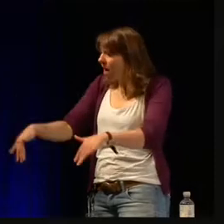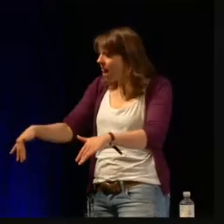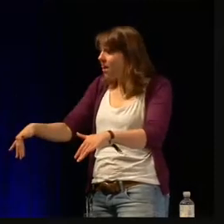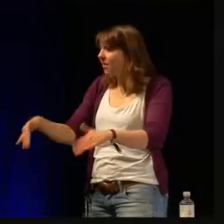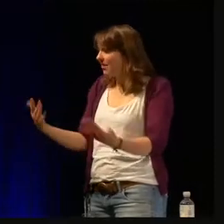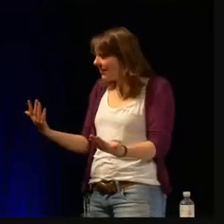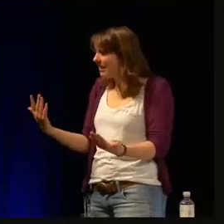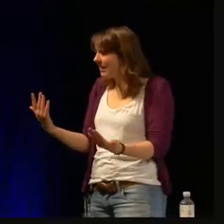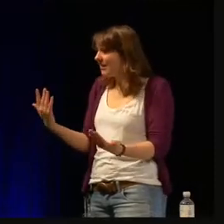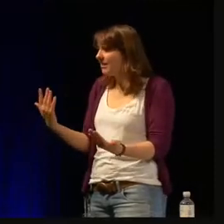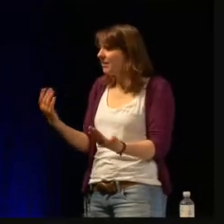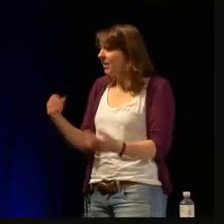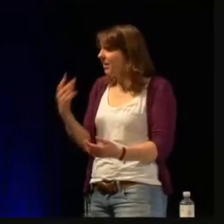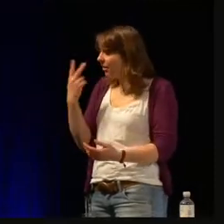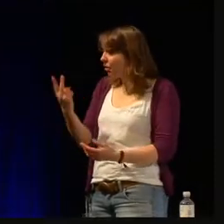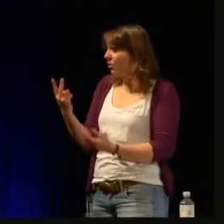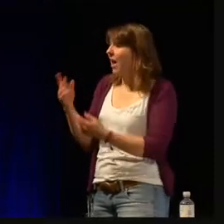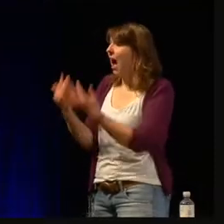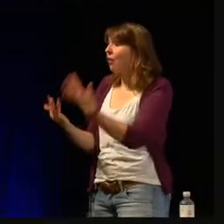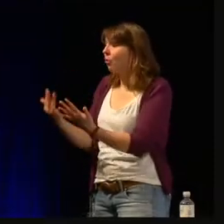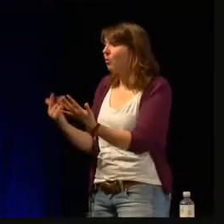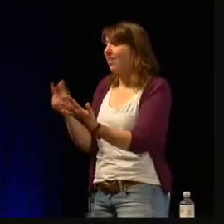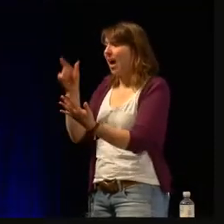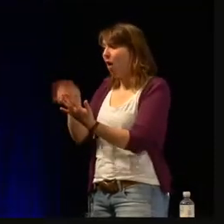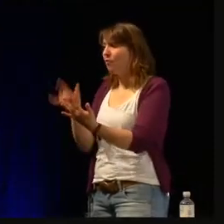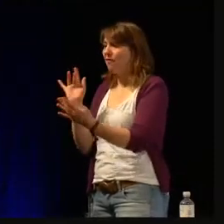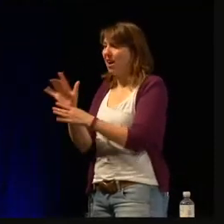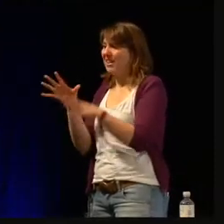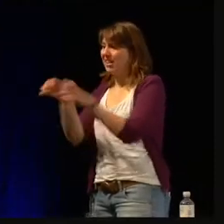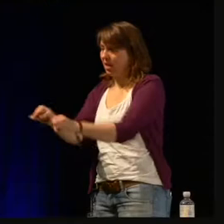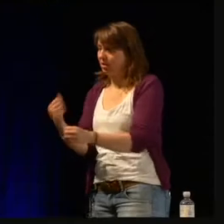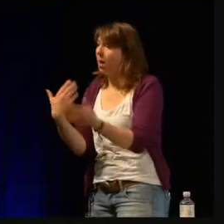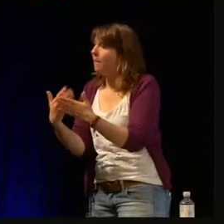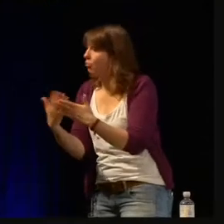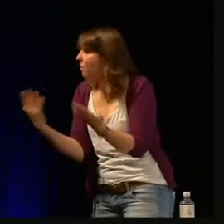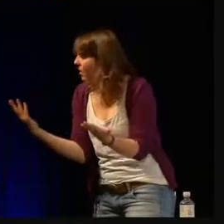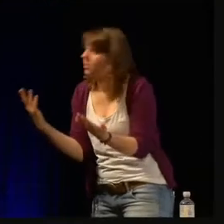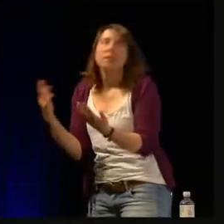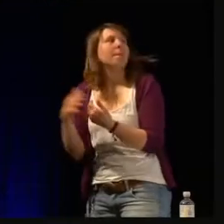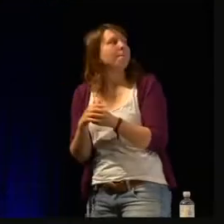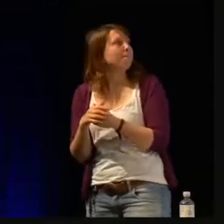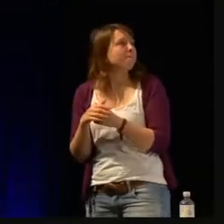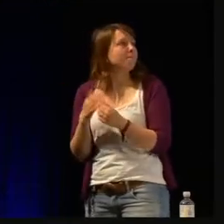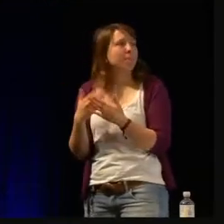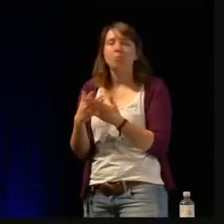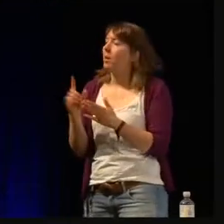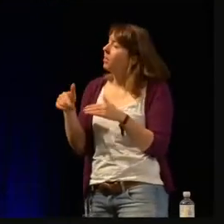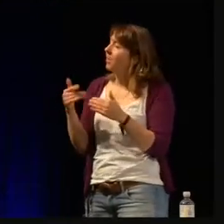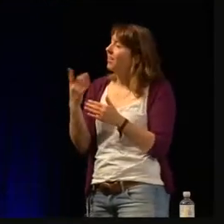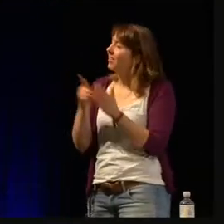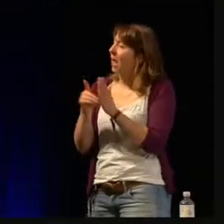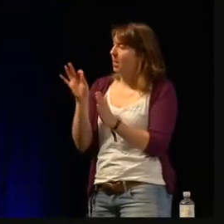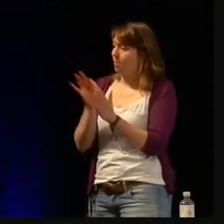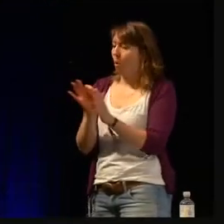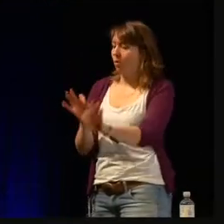make these assumptions, and that can even lead to hostile attacks on algorithms.